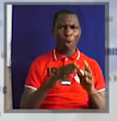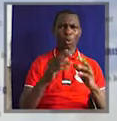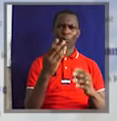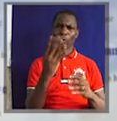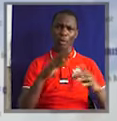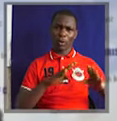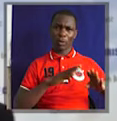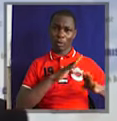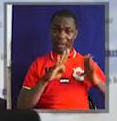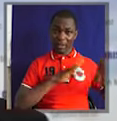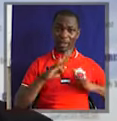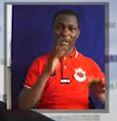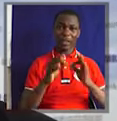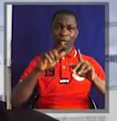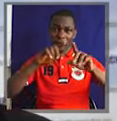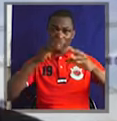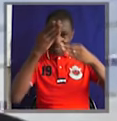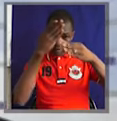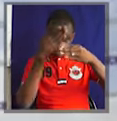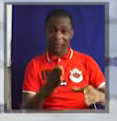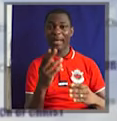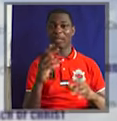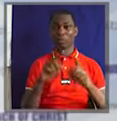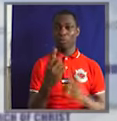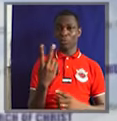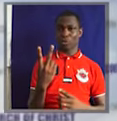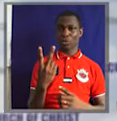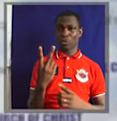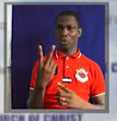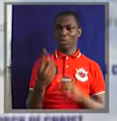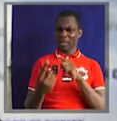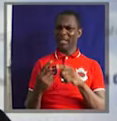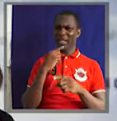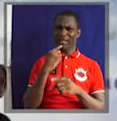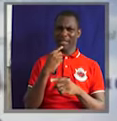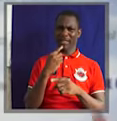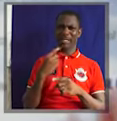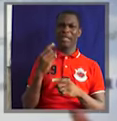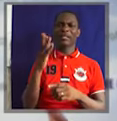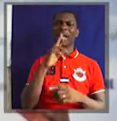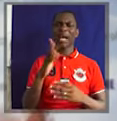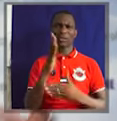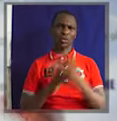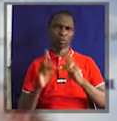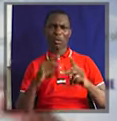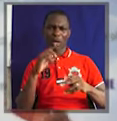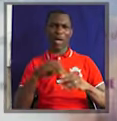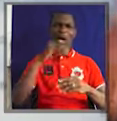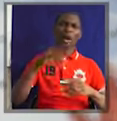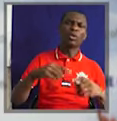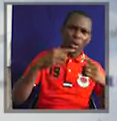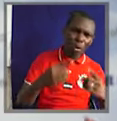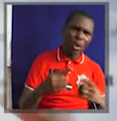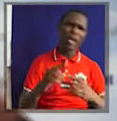wa encrophobia ewo ewiase a. Womo no eye enkrofoa womo epe abonte